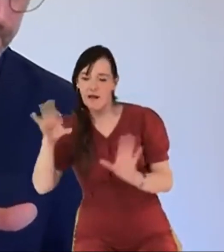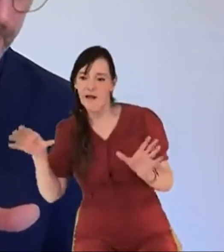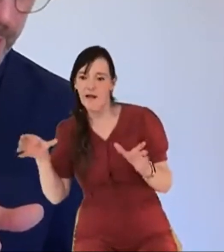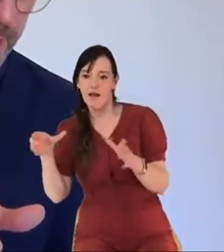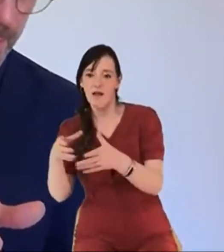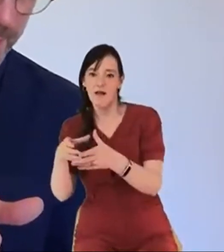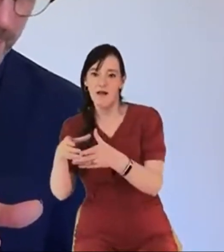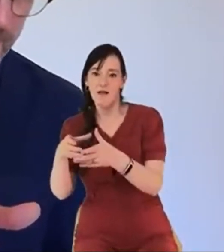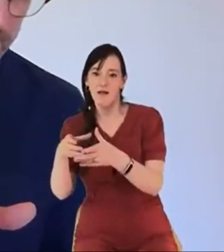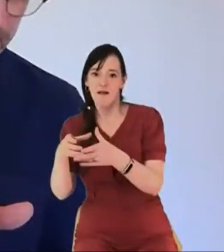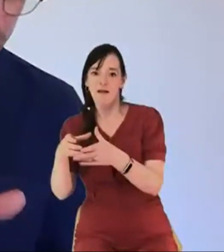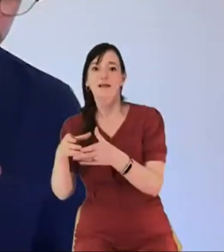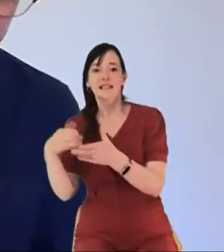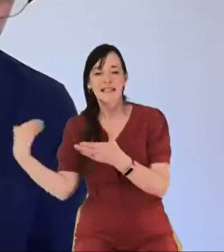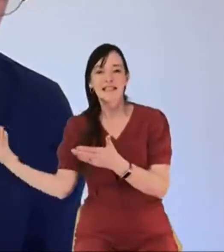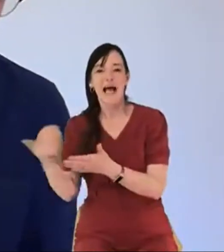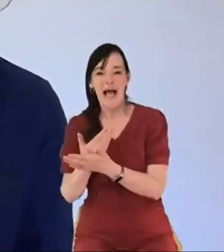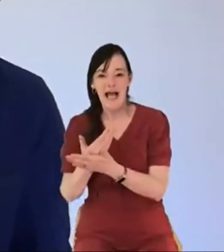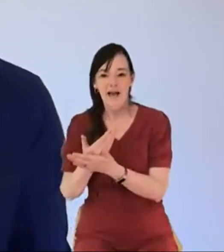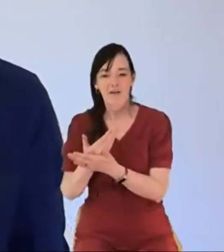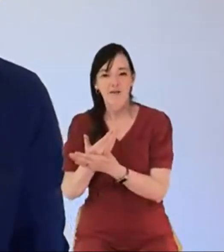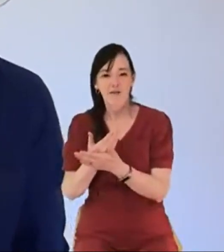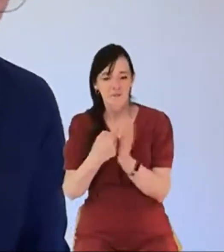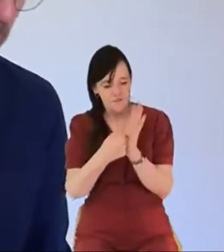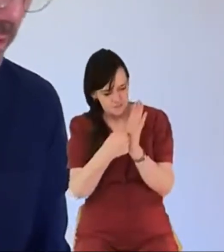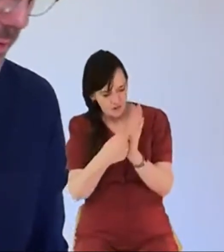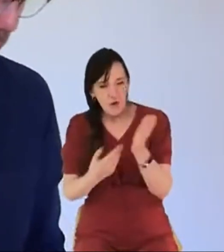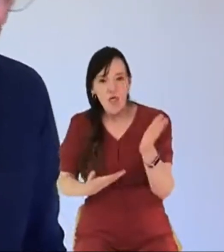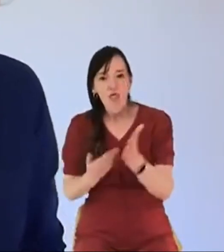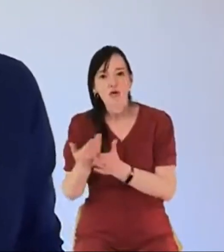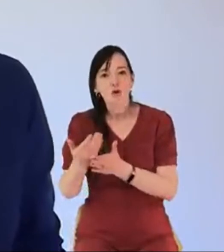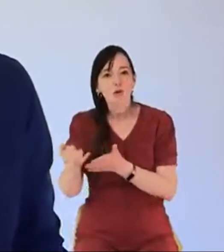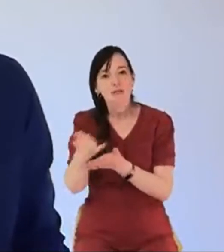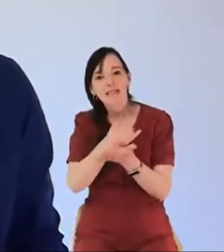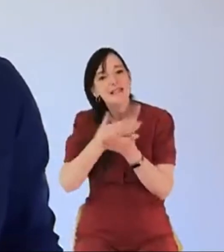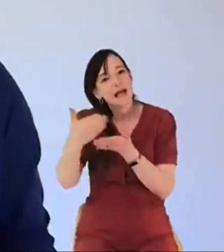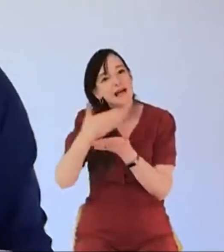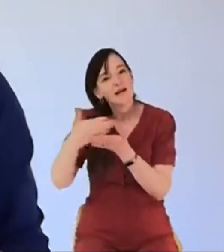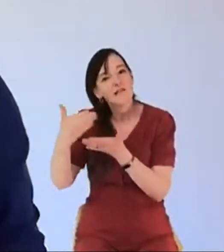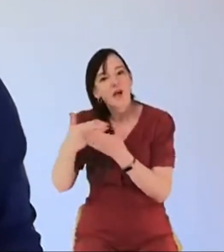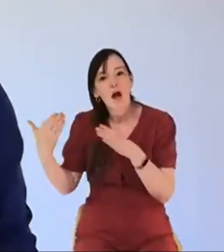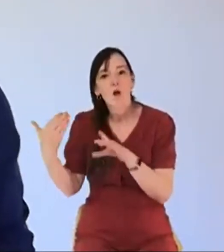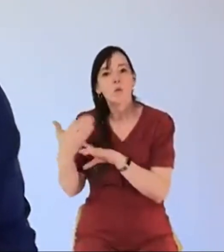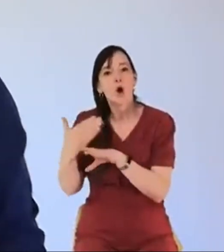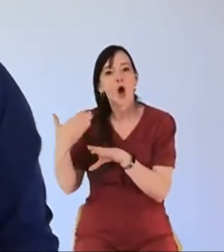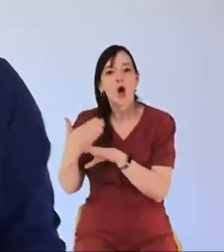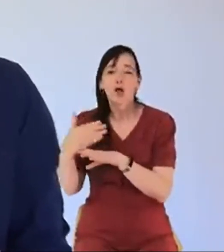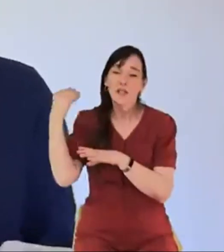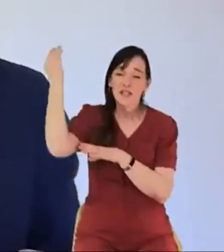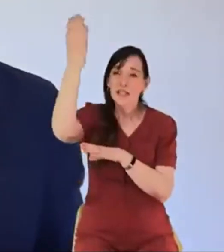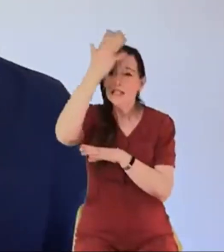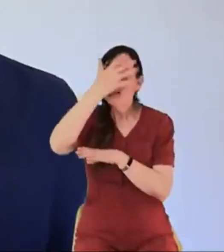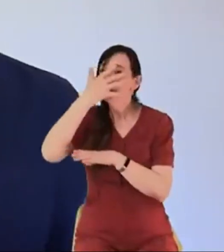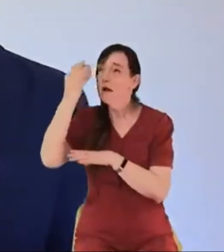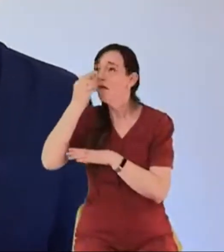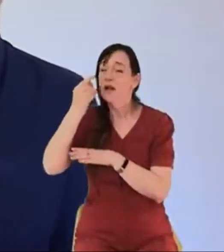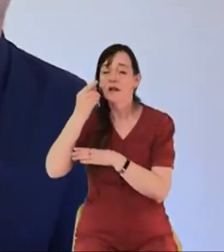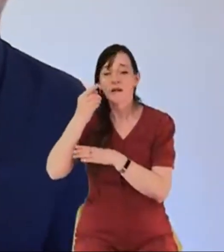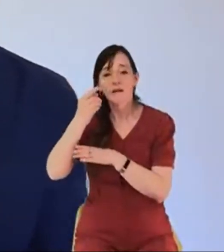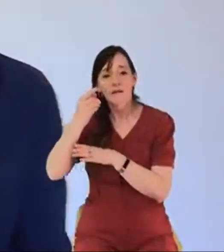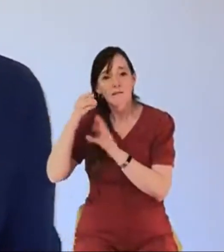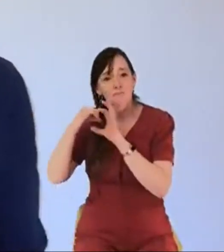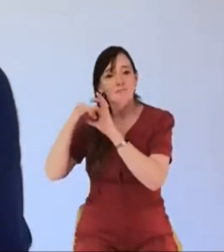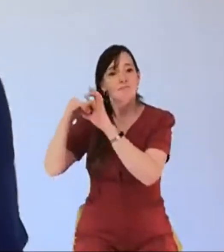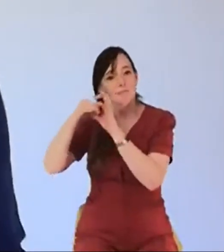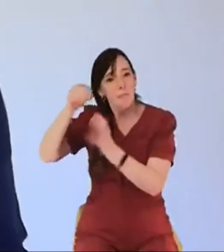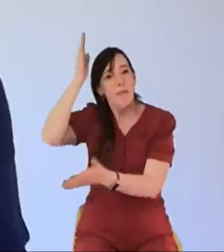do you see to be saved through the sanctifying work of the spirit and through belief in the truth and even you're believing in the truth